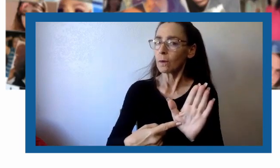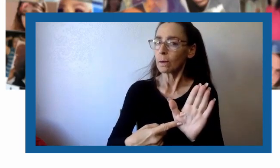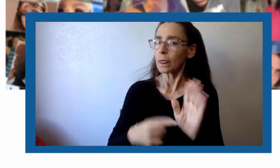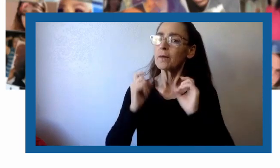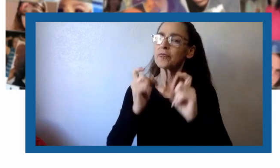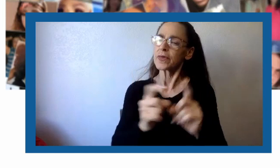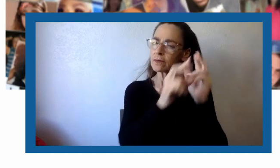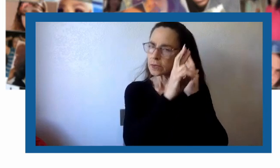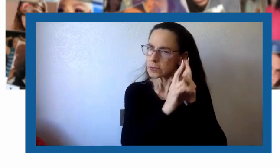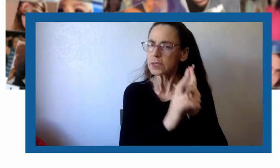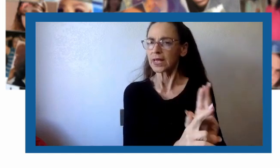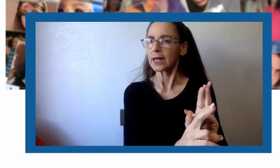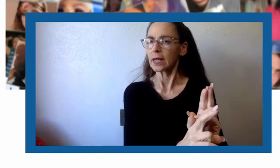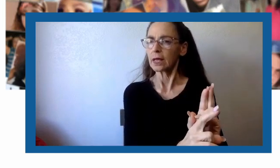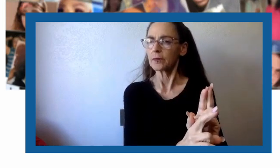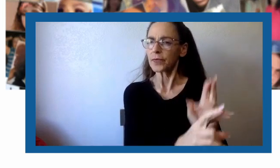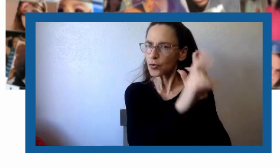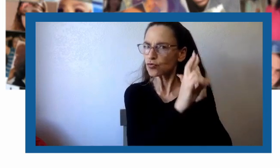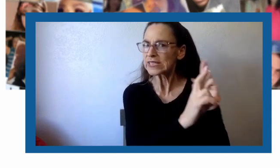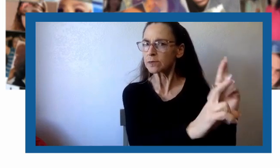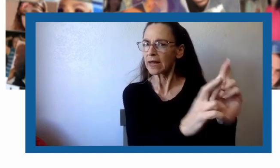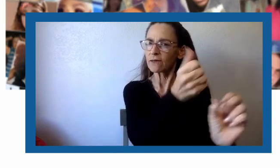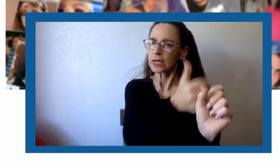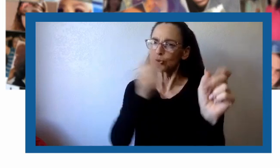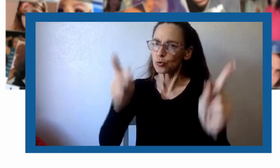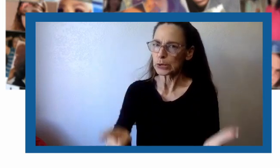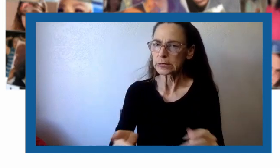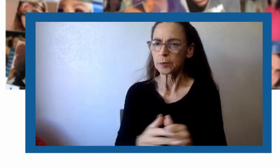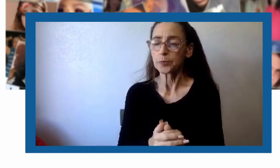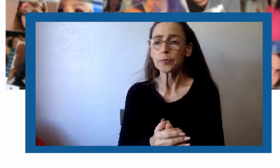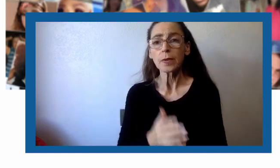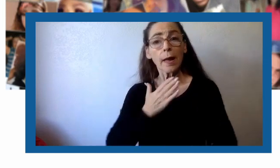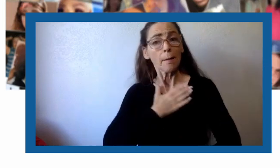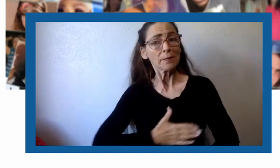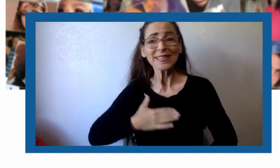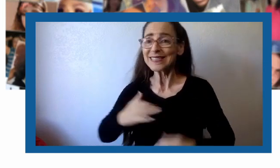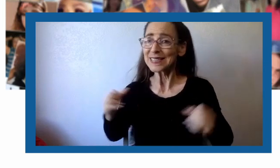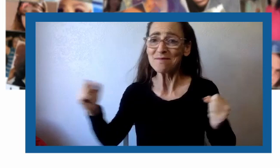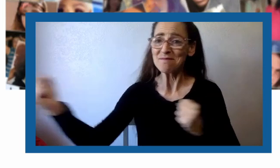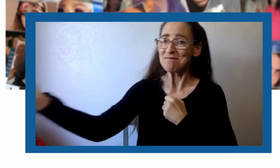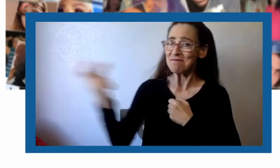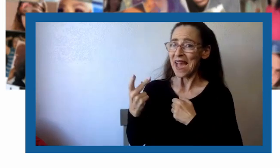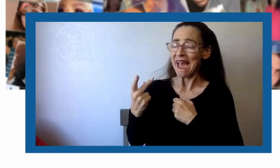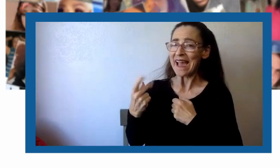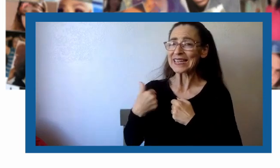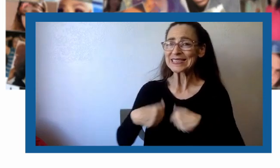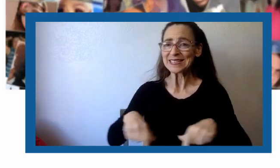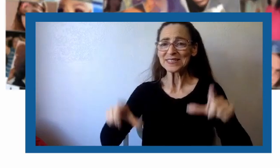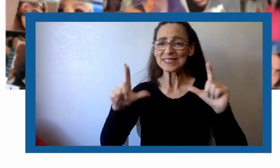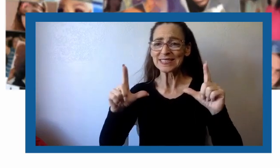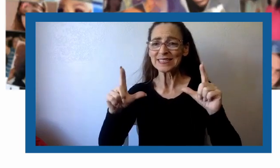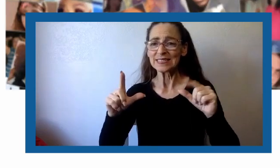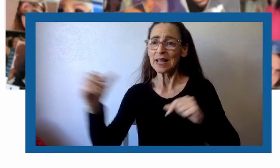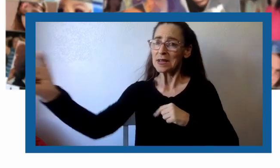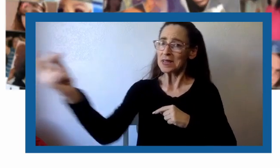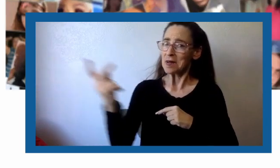give dignity and respect for each person. But please come back, stay with the Touch Slideshow.